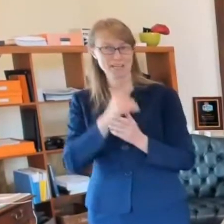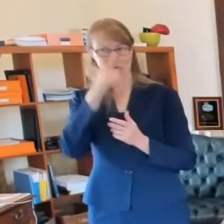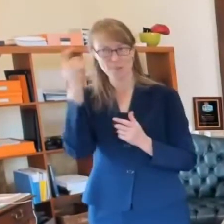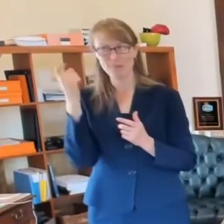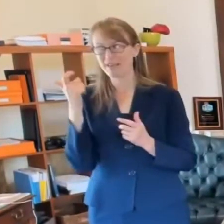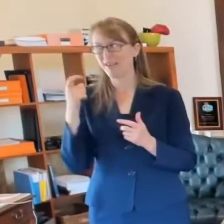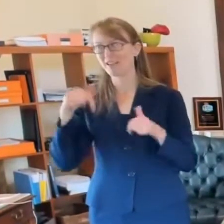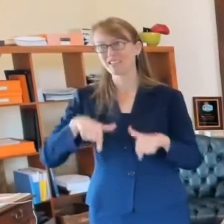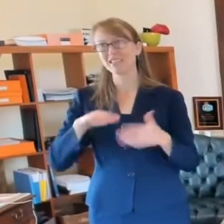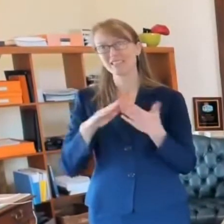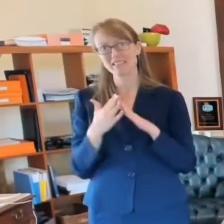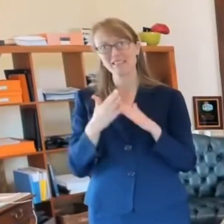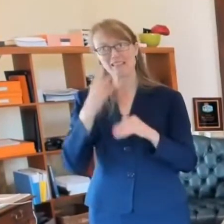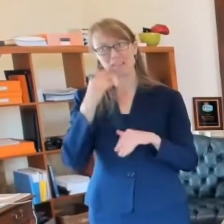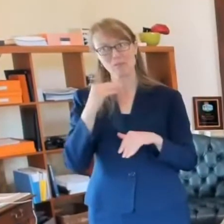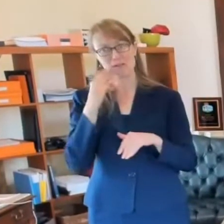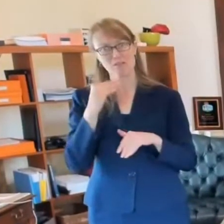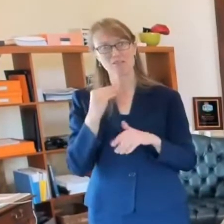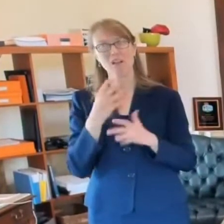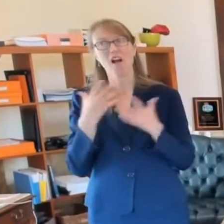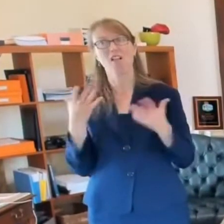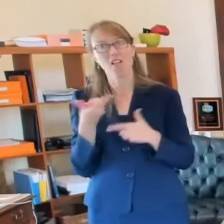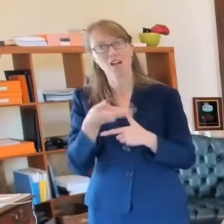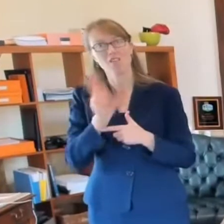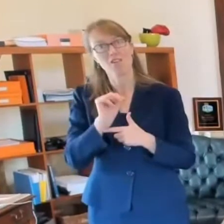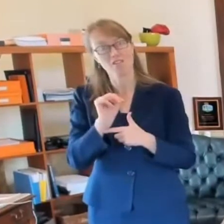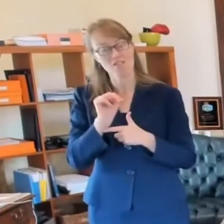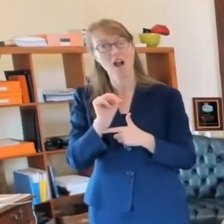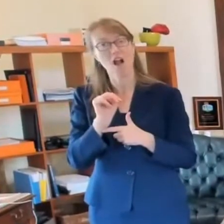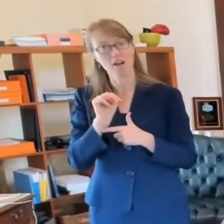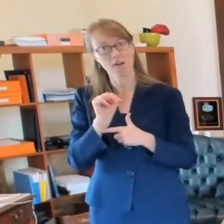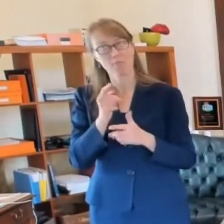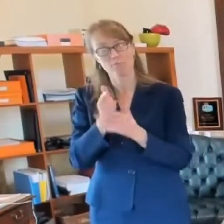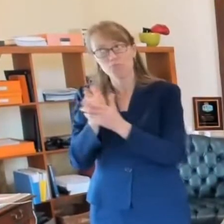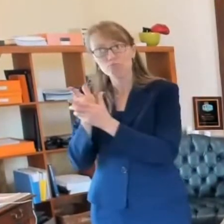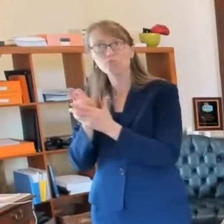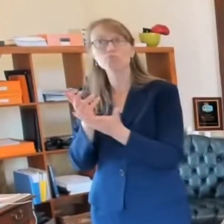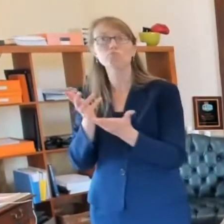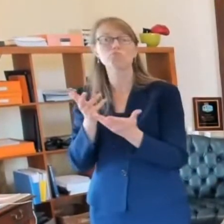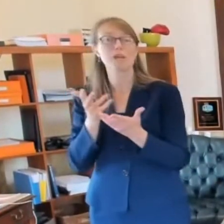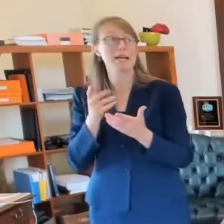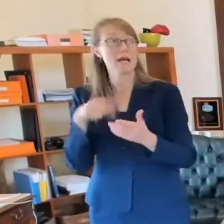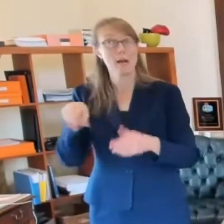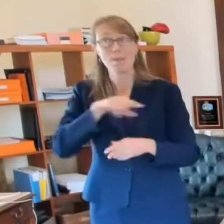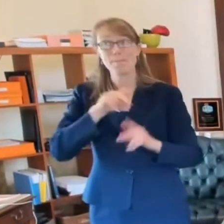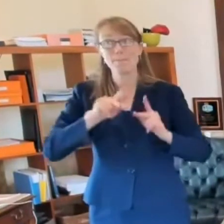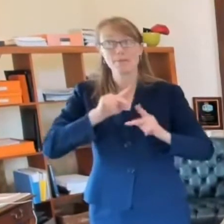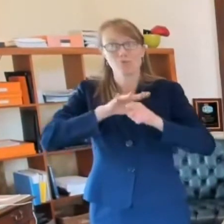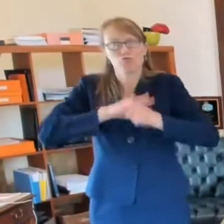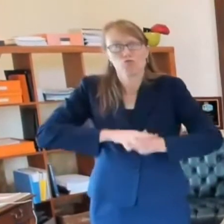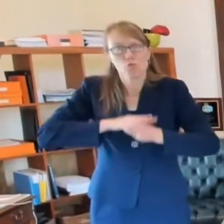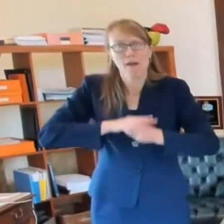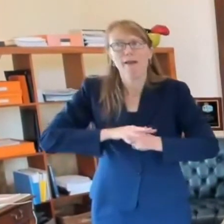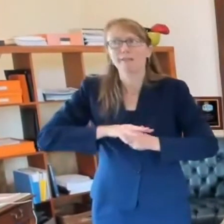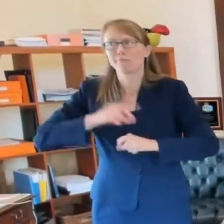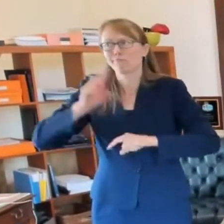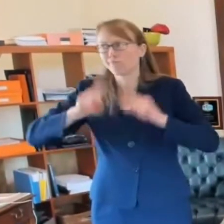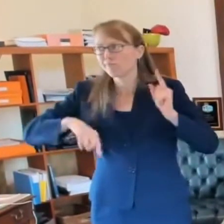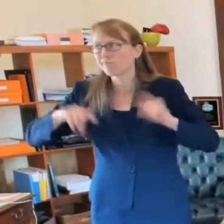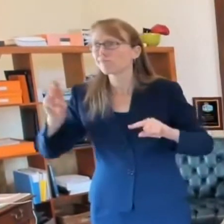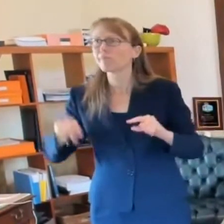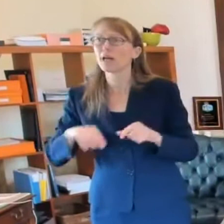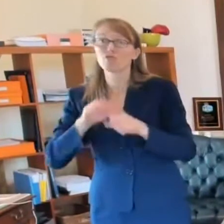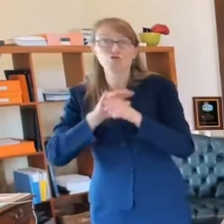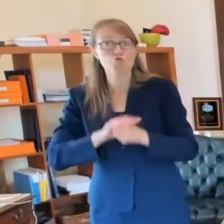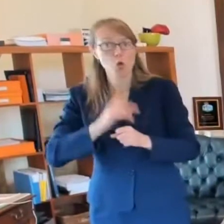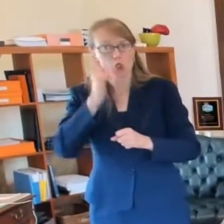of stress, and that plays out in many different ways. One of the ways it plays